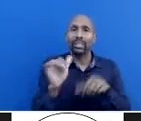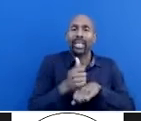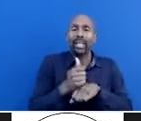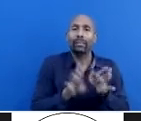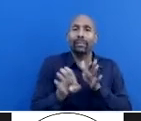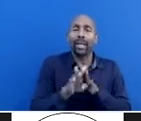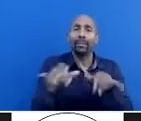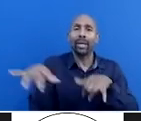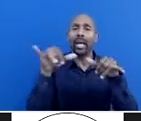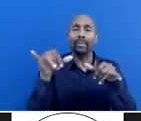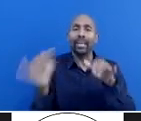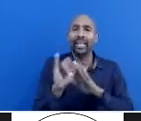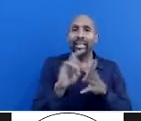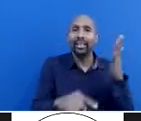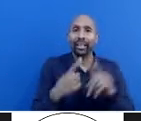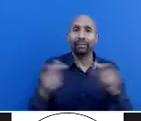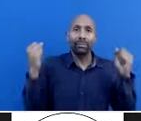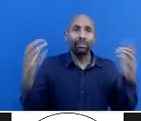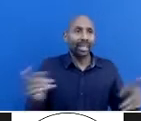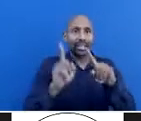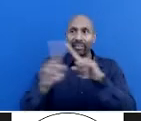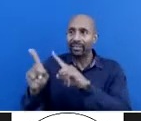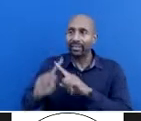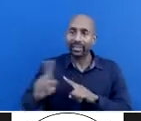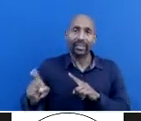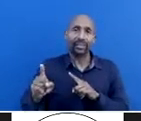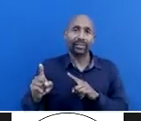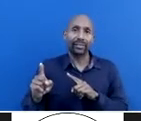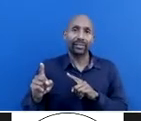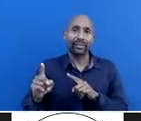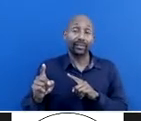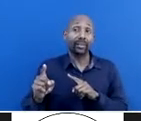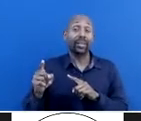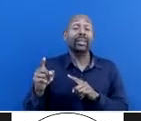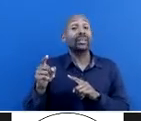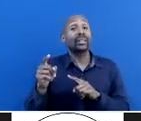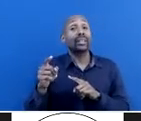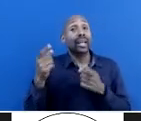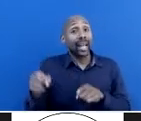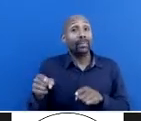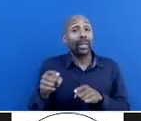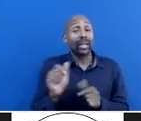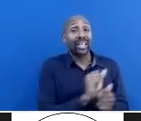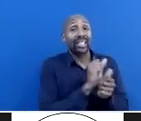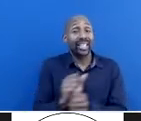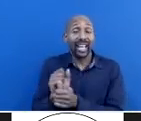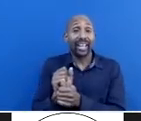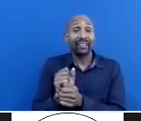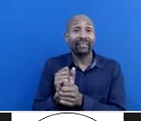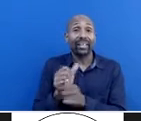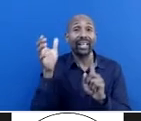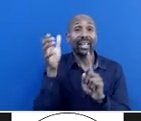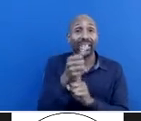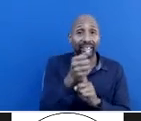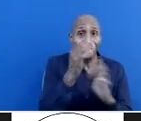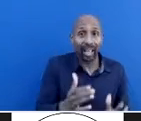diverse refuse of what was left of their lives after they were taken away from those lives in bondage? That